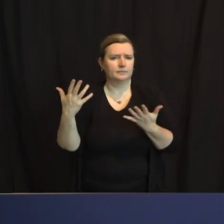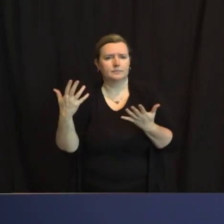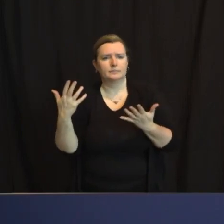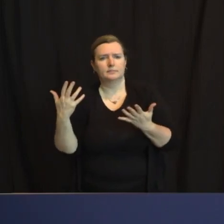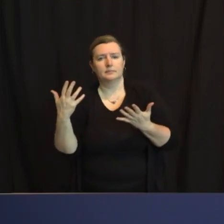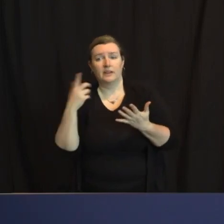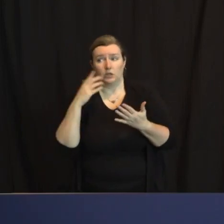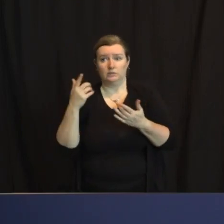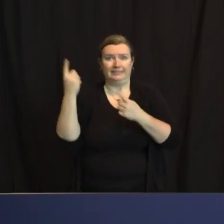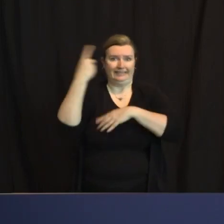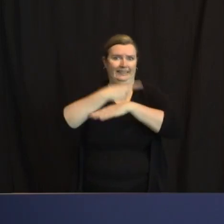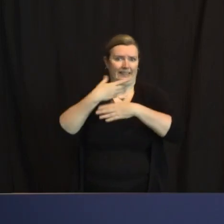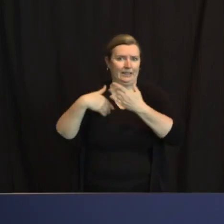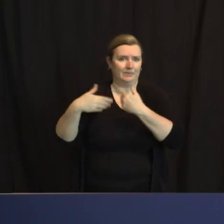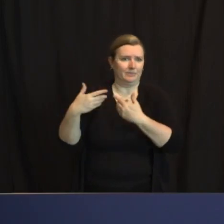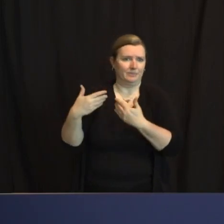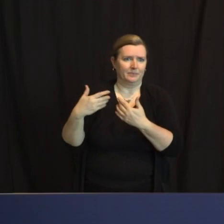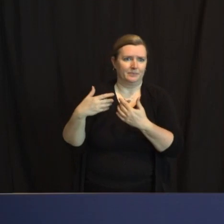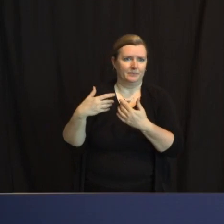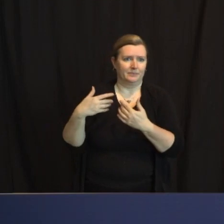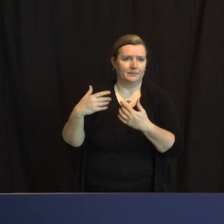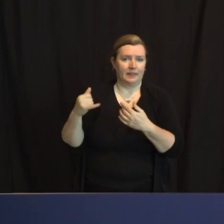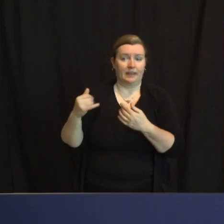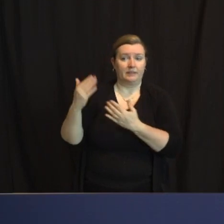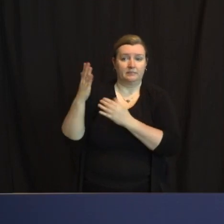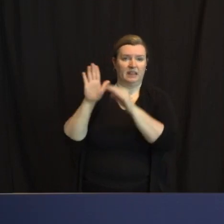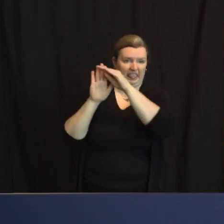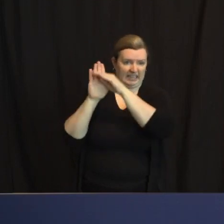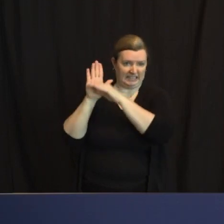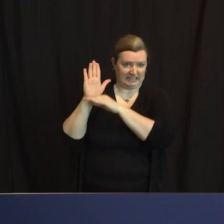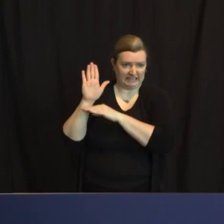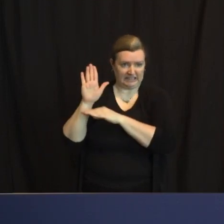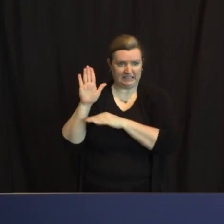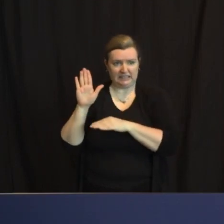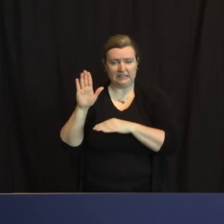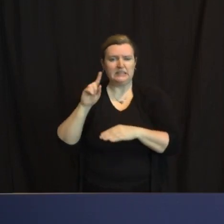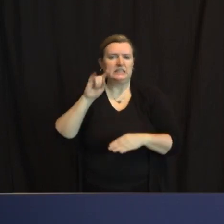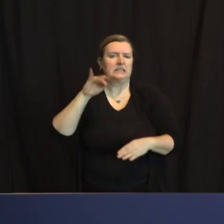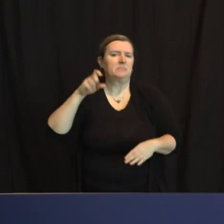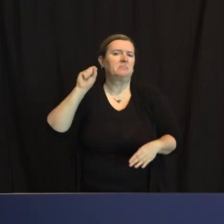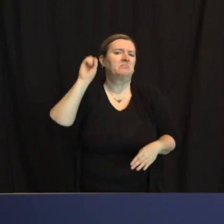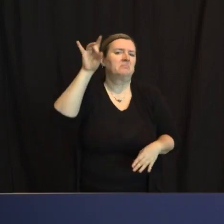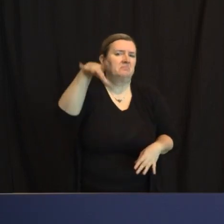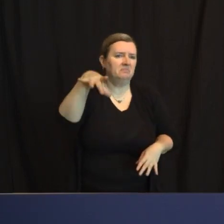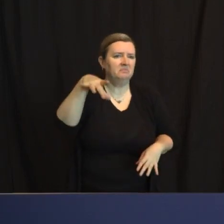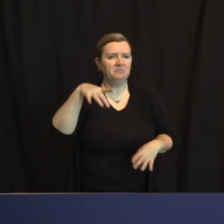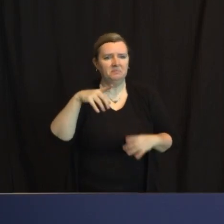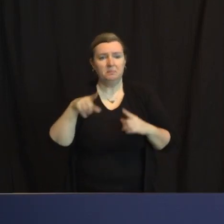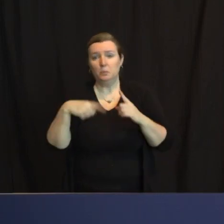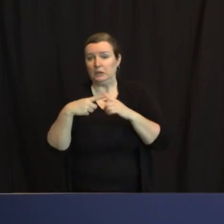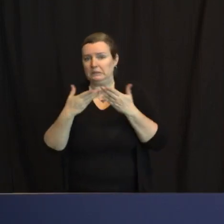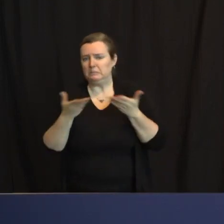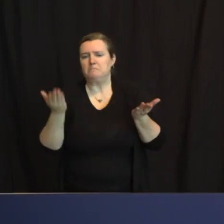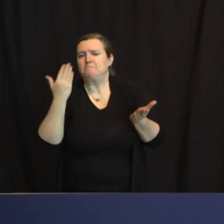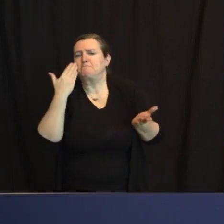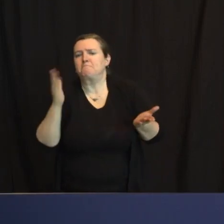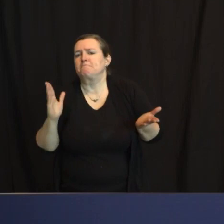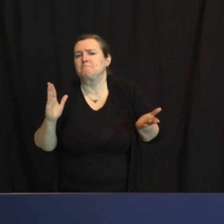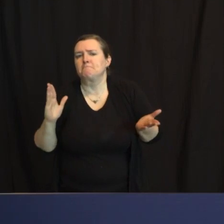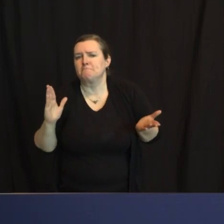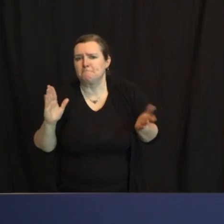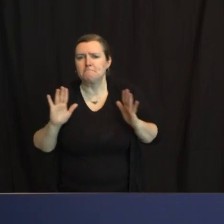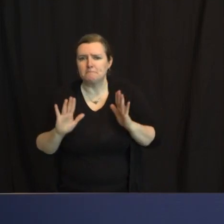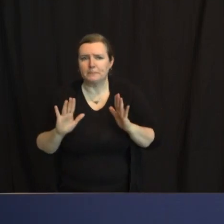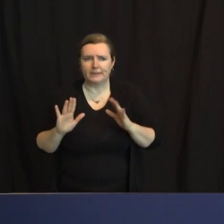when we'll give that guidance, but I would hope sooner than later. And as I mentioned, we like what we saw